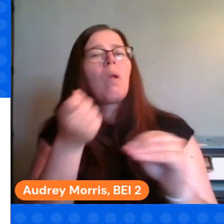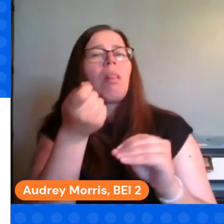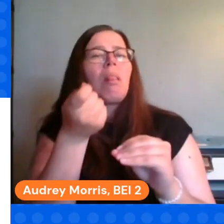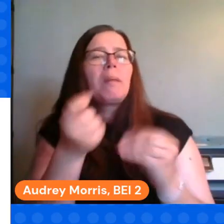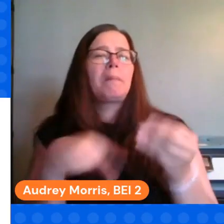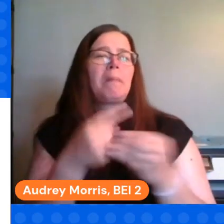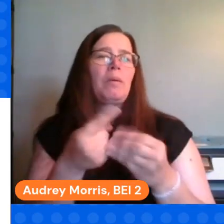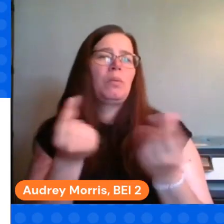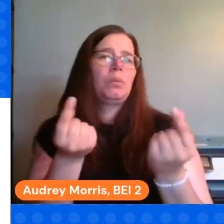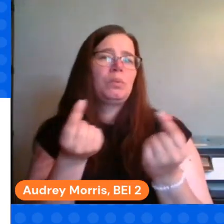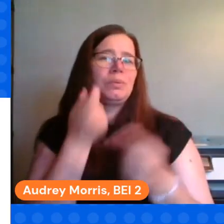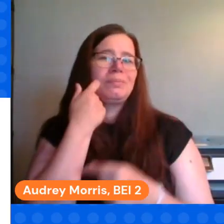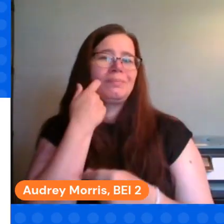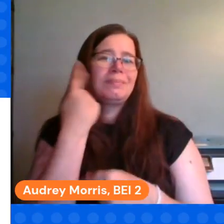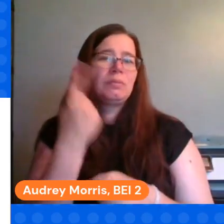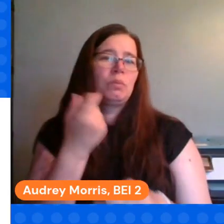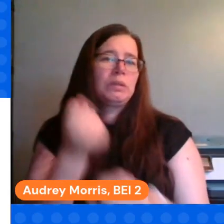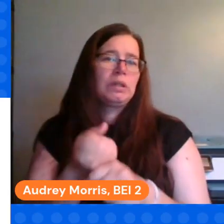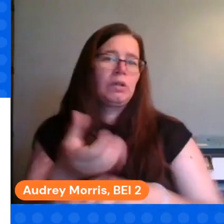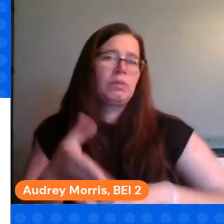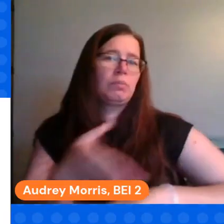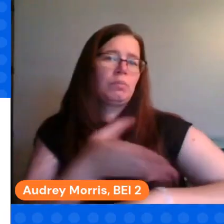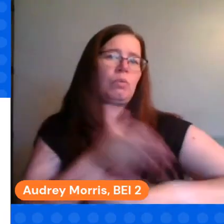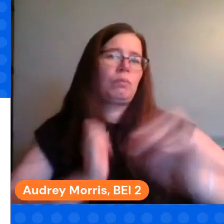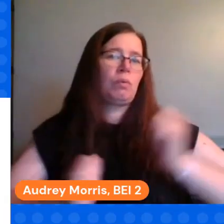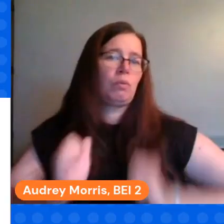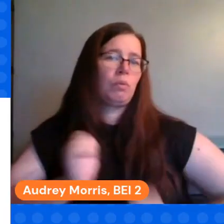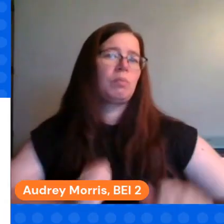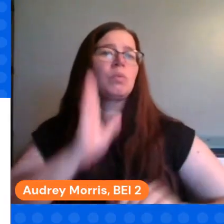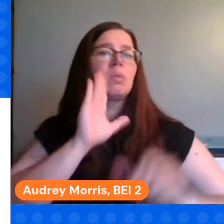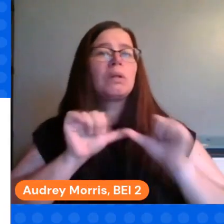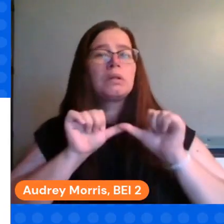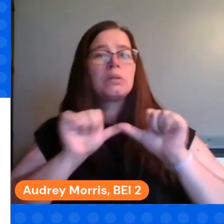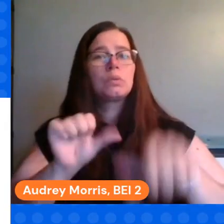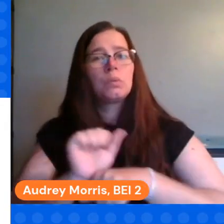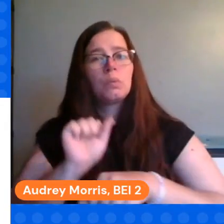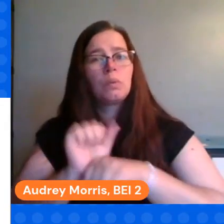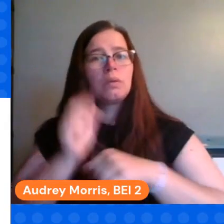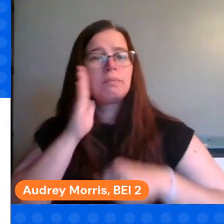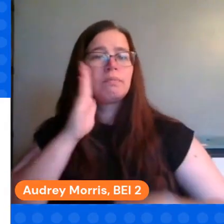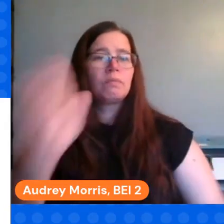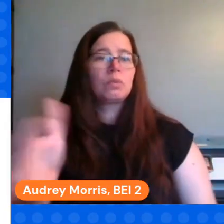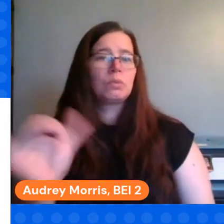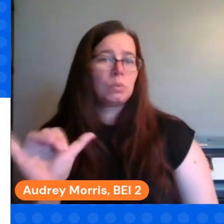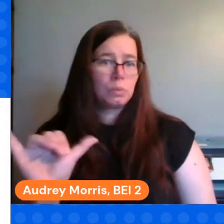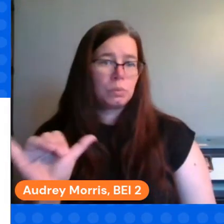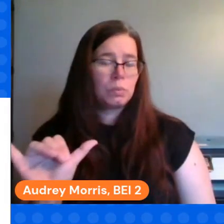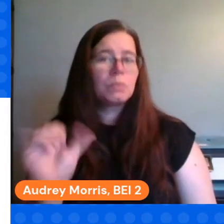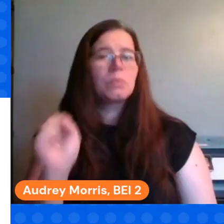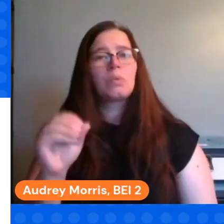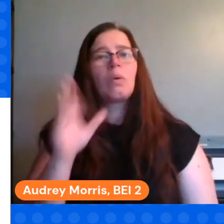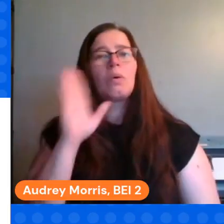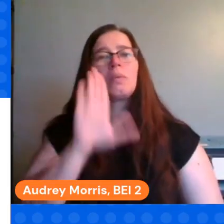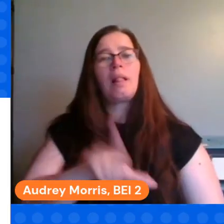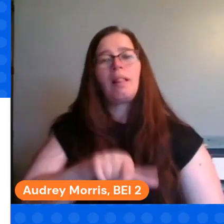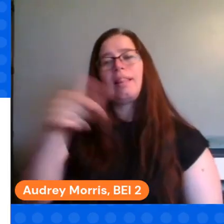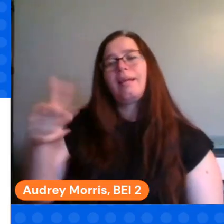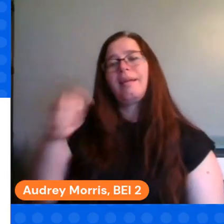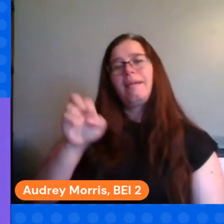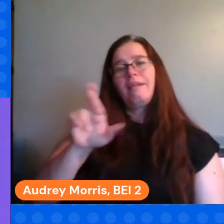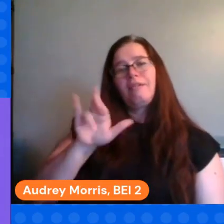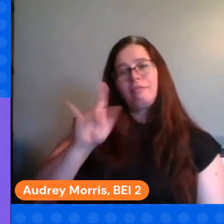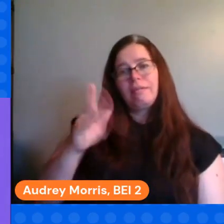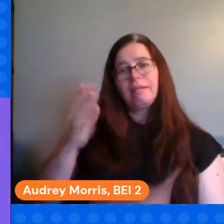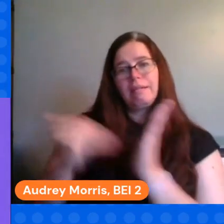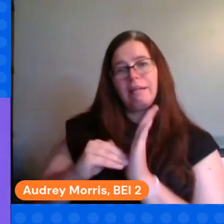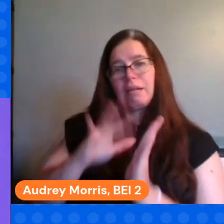past year related to performance, and we'll continue doing this work in the future as well. So with that, I think I'll send it back to Eric, actually, to talk